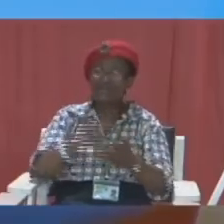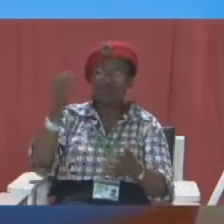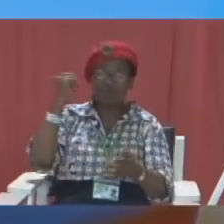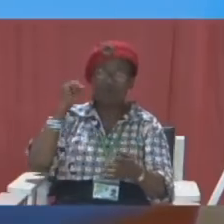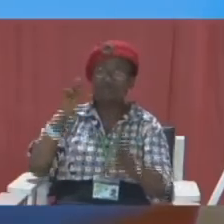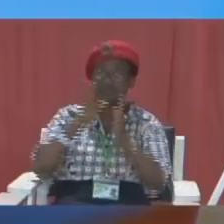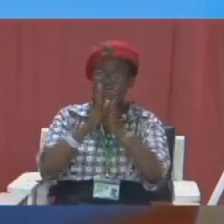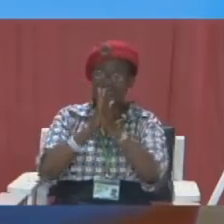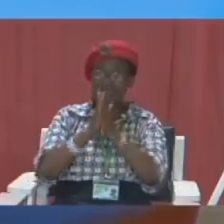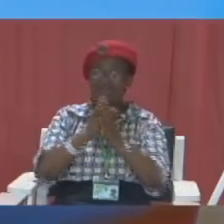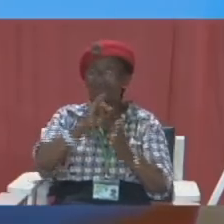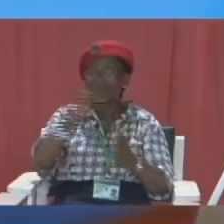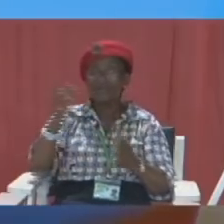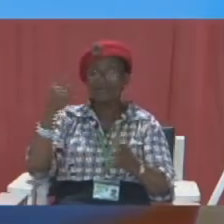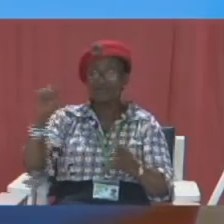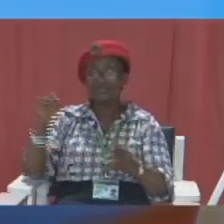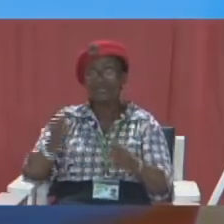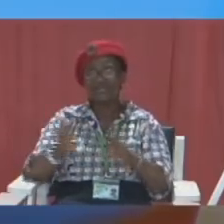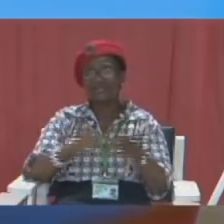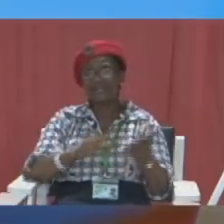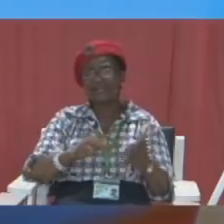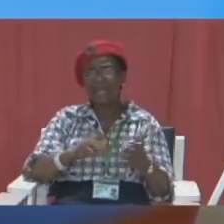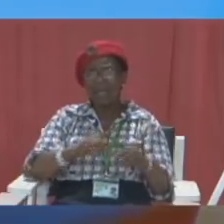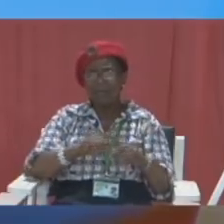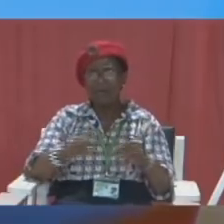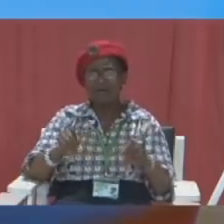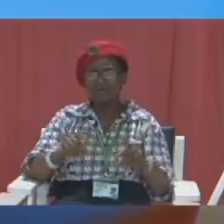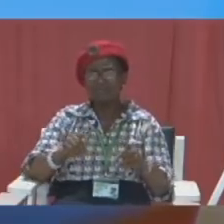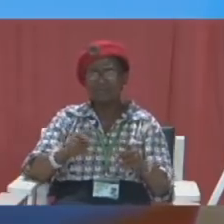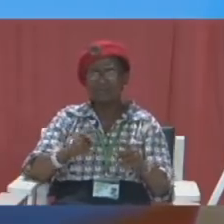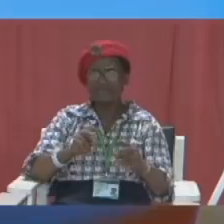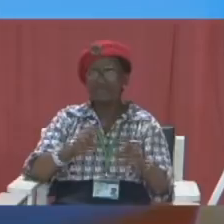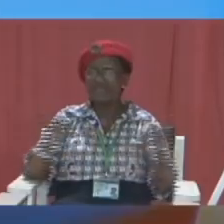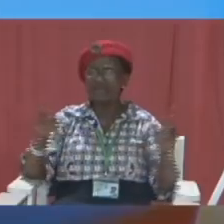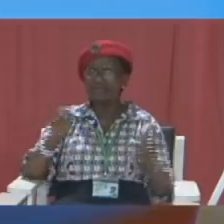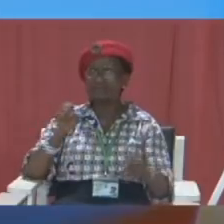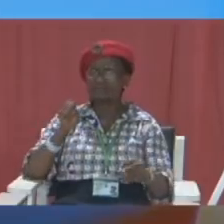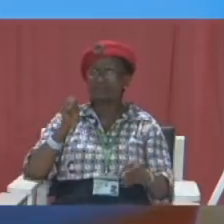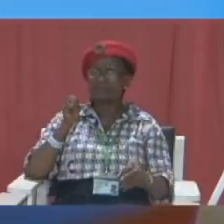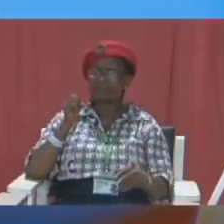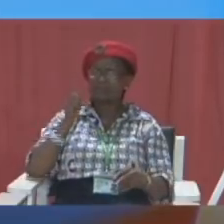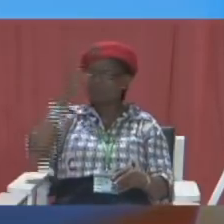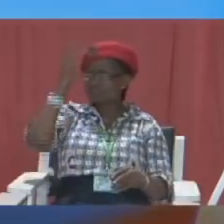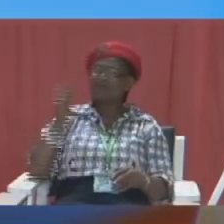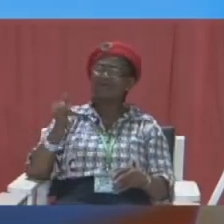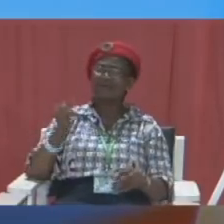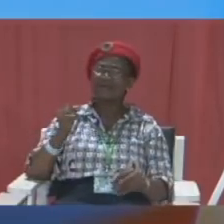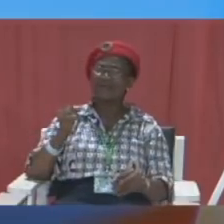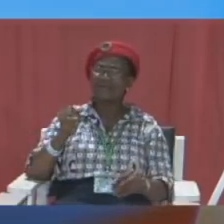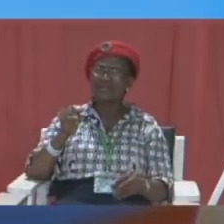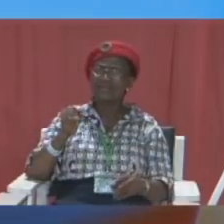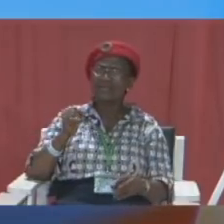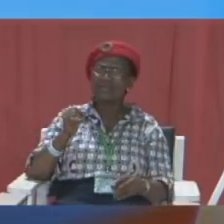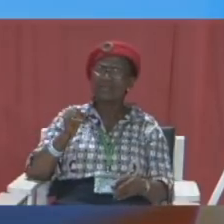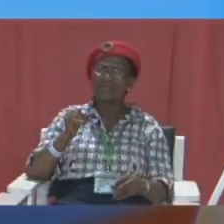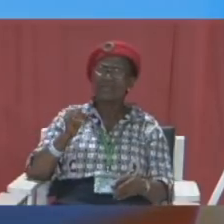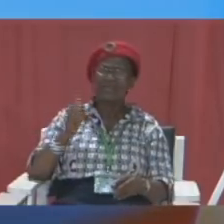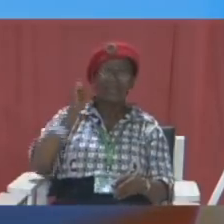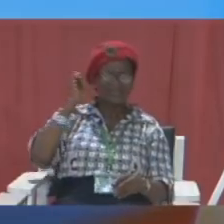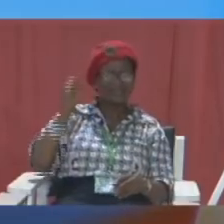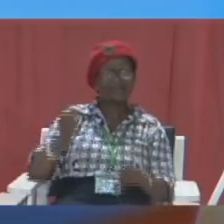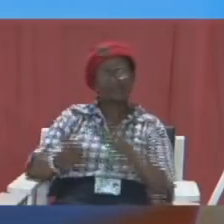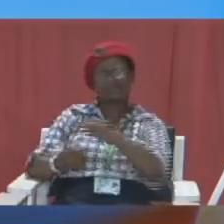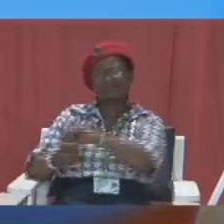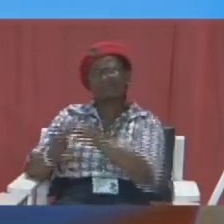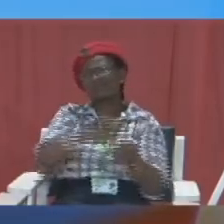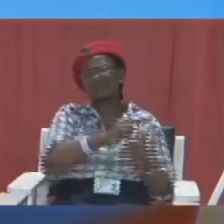So, very sadly, he turned. Owa pelu irobinoje ati ijakule okan o pe ida. As he